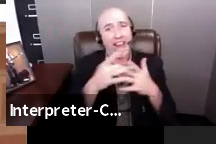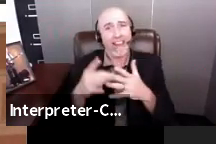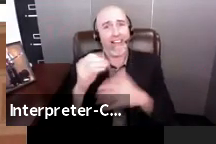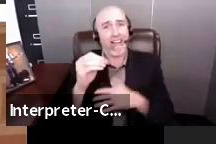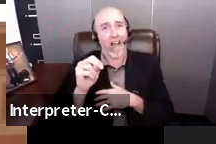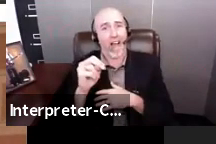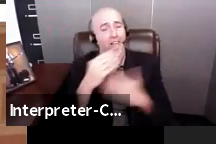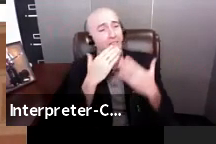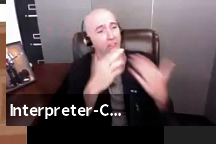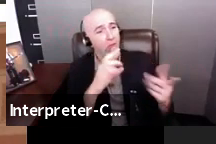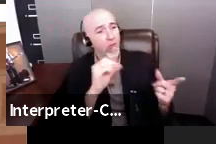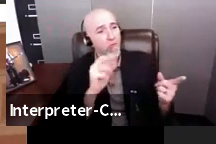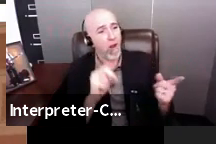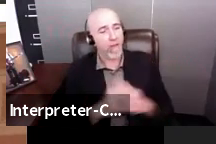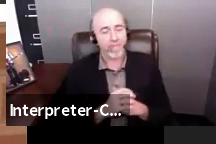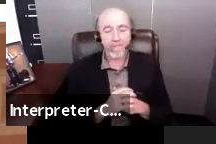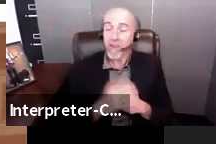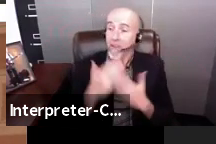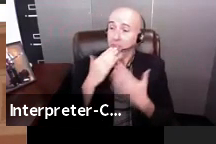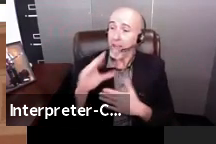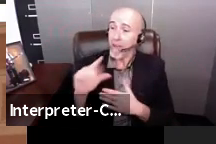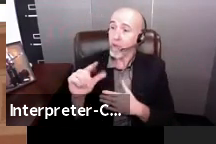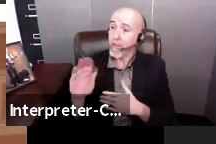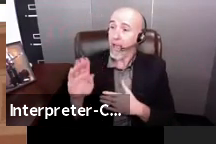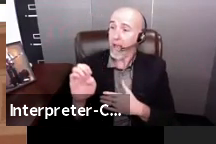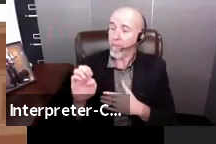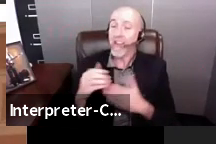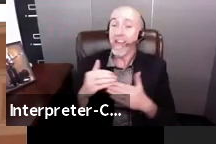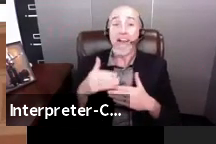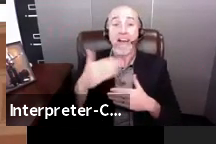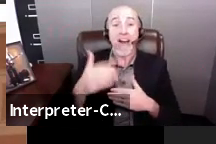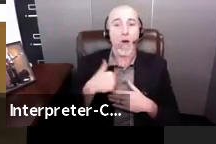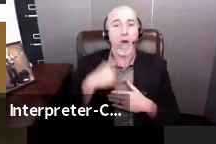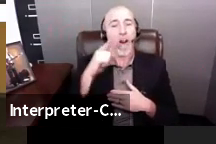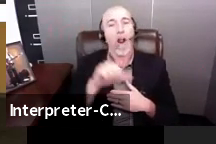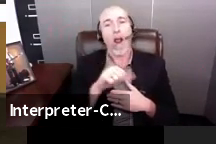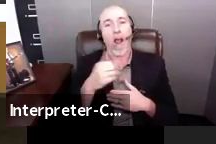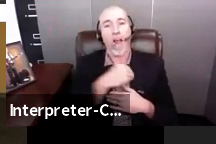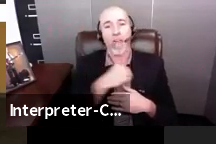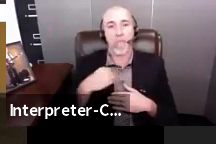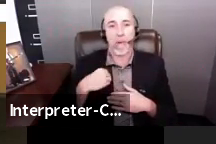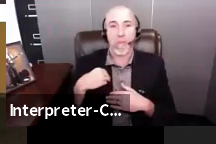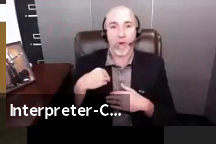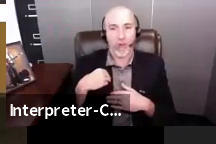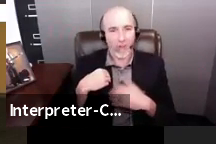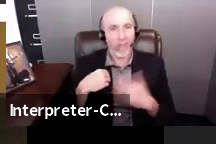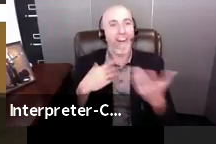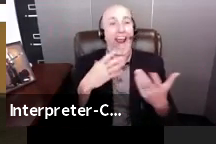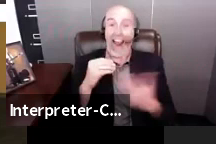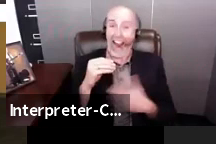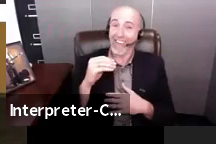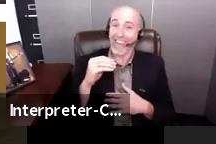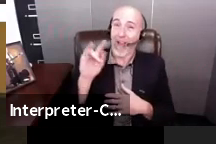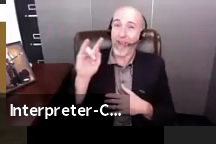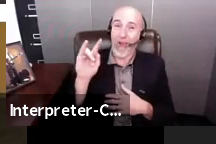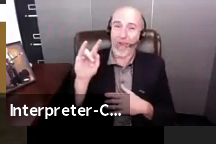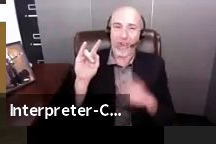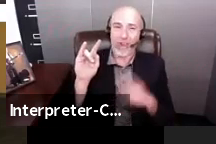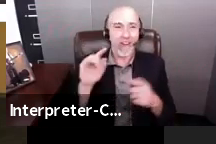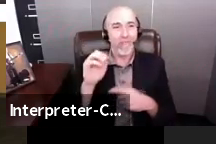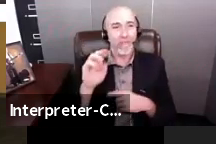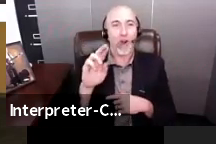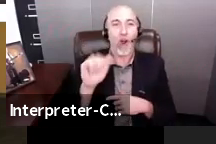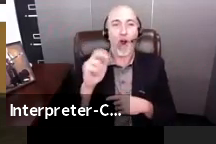Ron. Thank you, Gabe. Up next, we're going to hear from another member of the ADA generation and a Longhorn, Mr. Archer